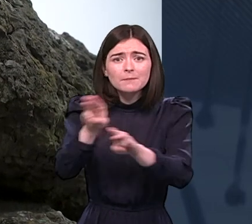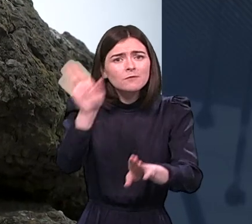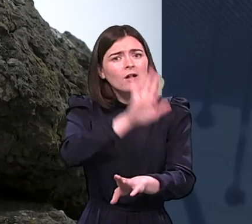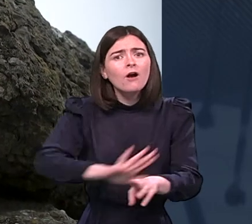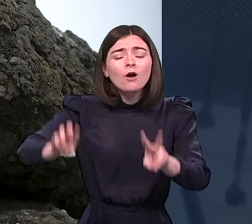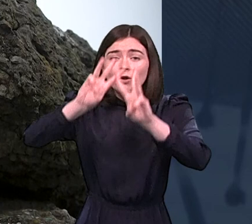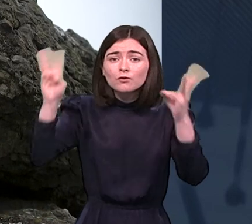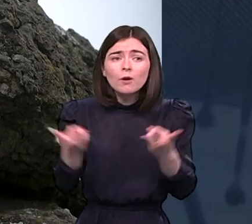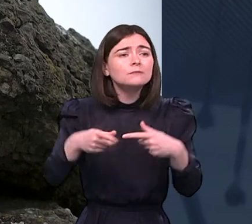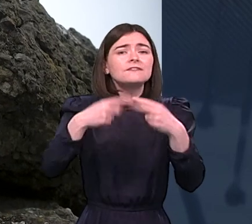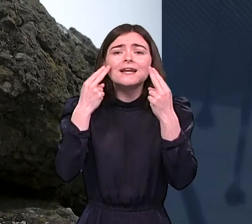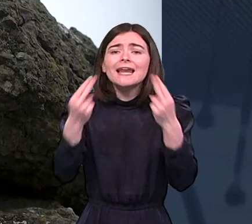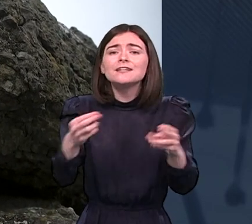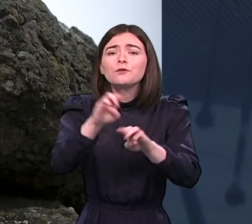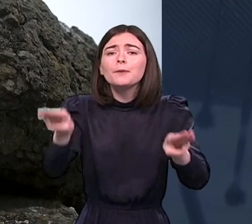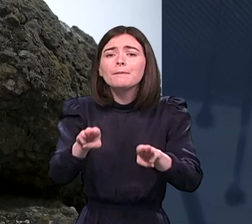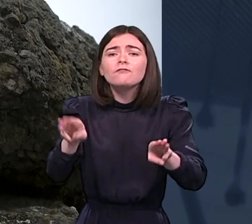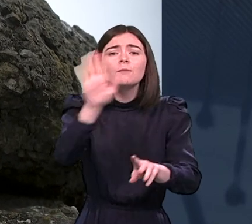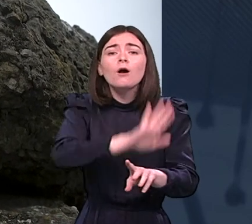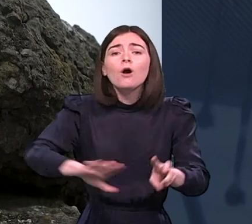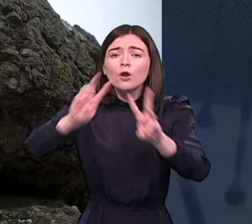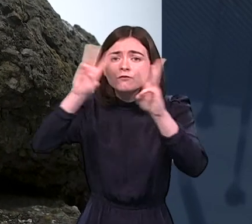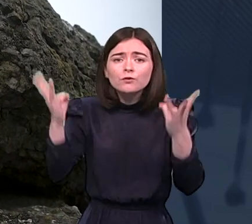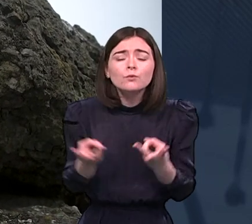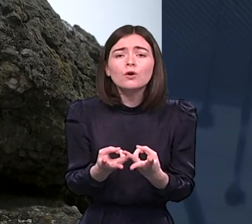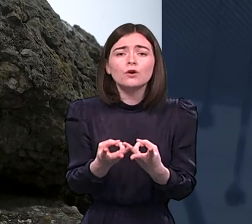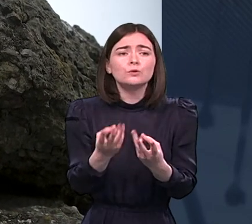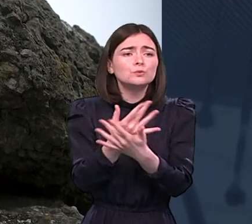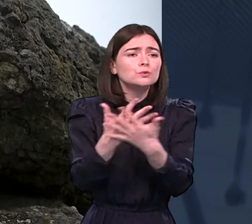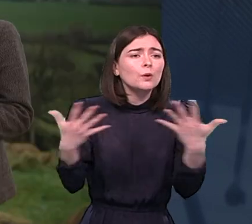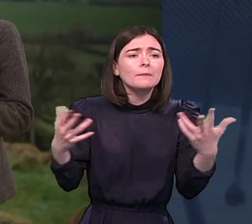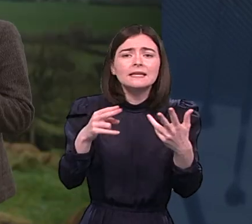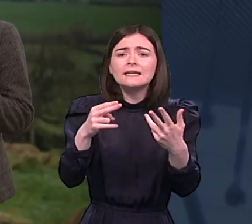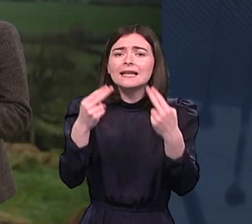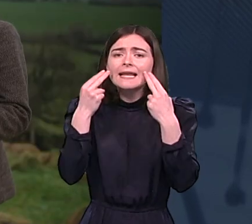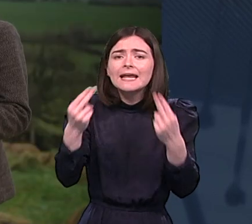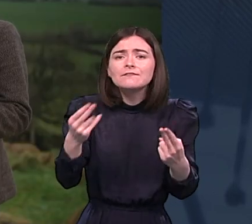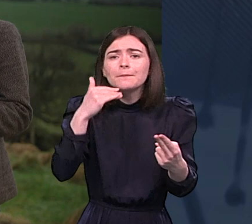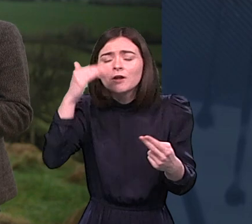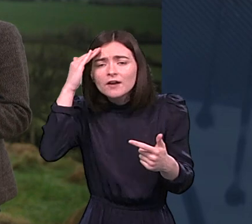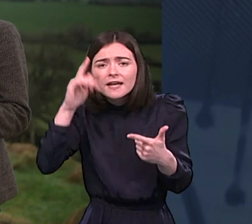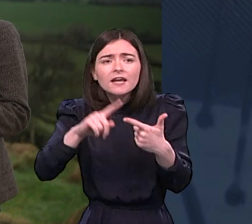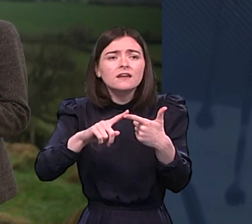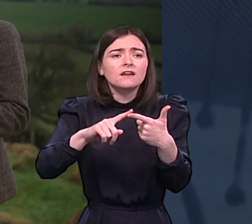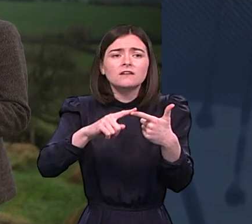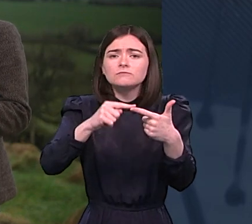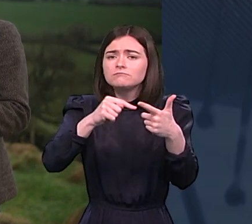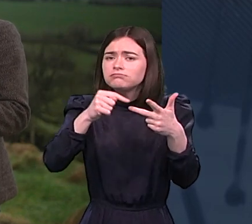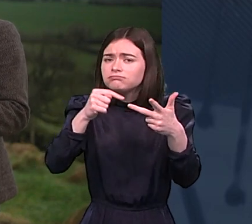different Indigenous peoples from all over the world here. I've met so many Native American peoples. I've met Lakota,